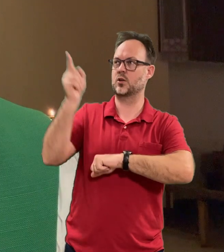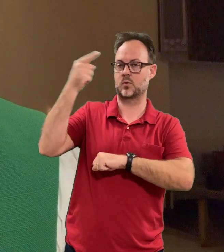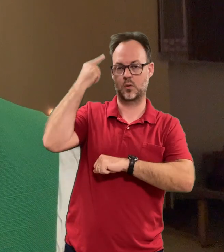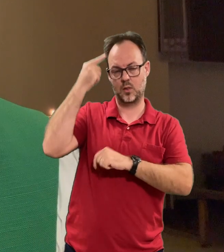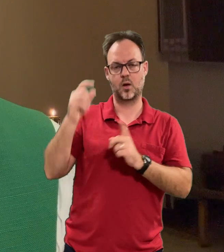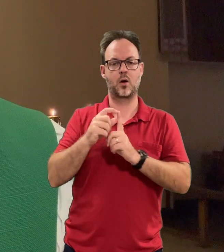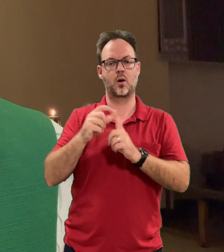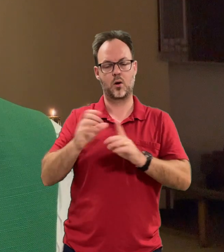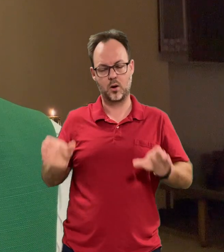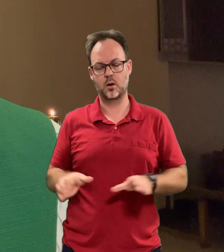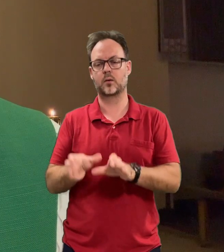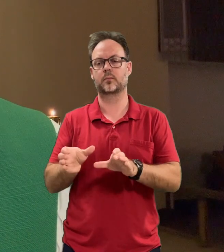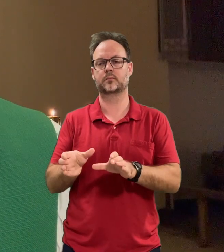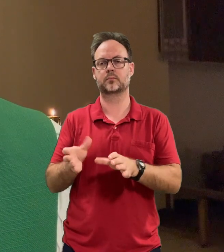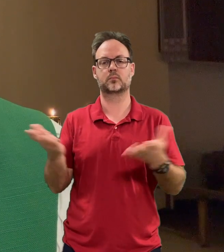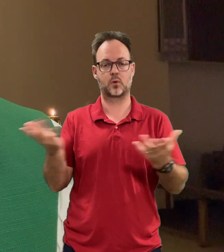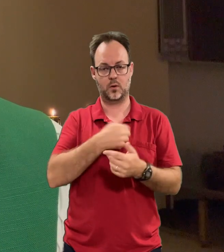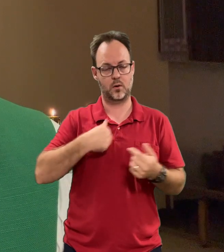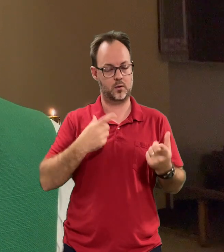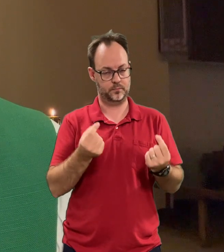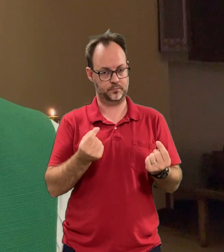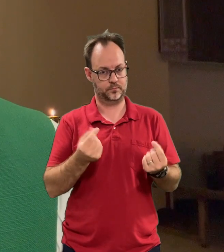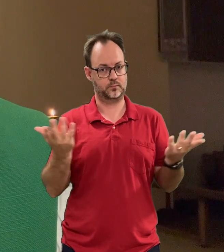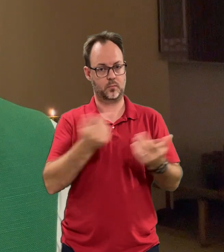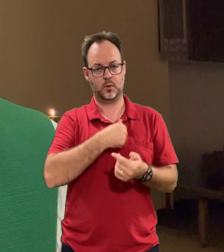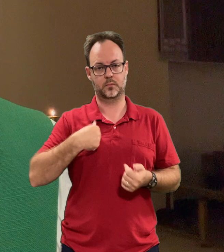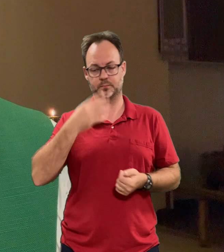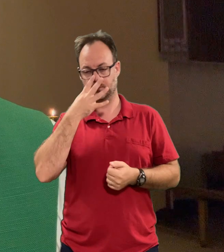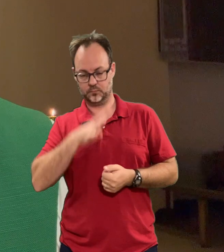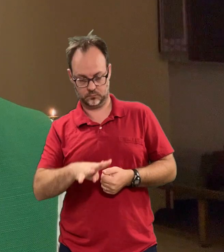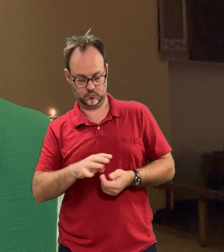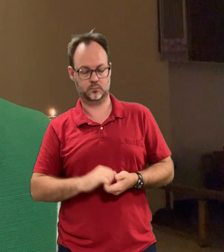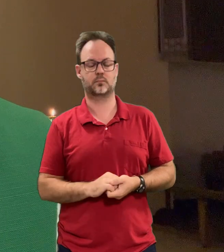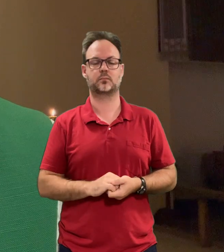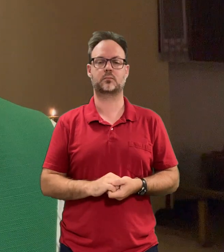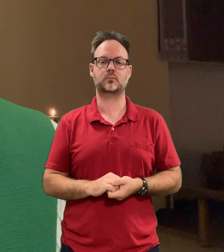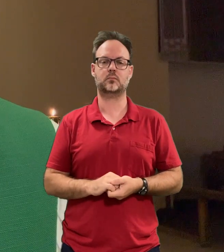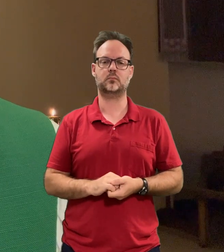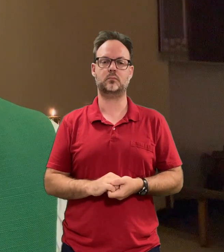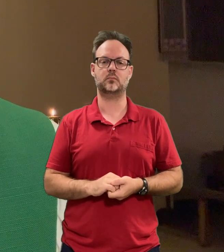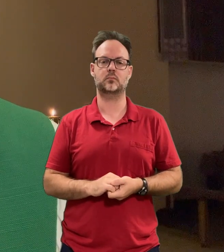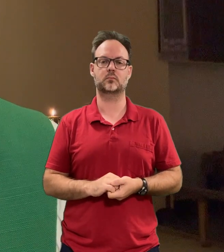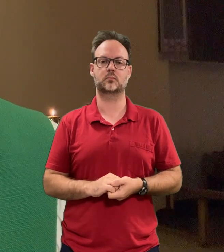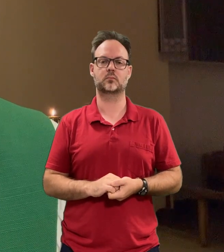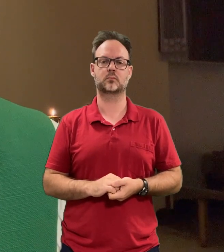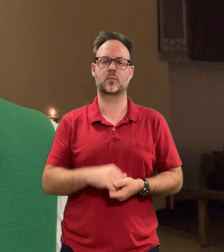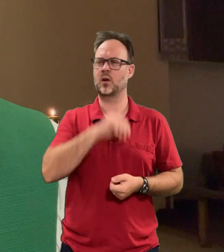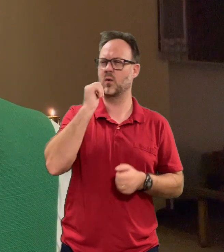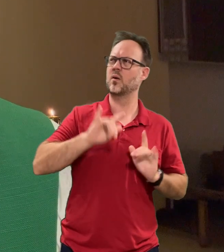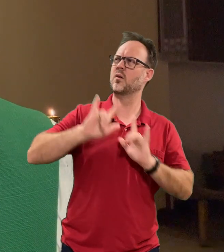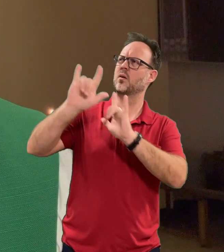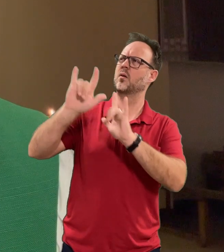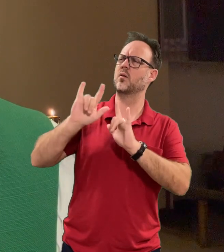you in thought, word, and deed, by what we have done and by what we have left undone. We have